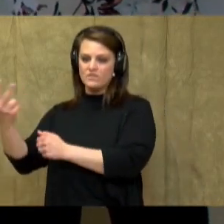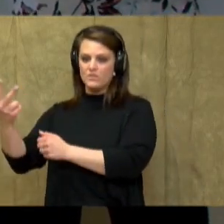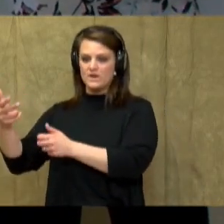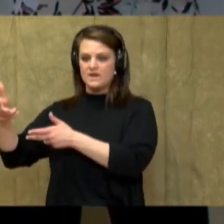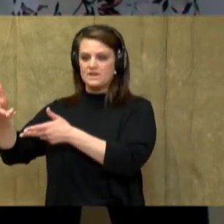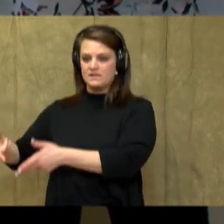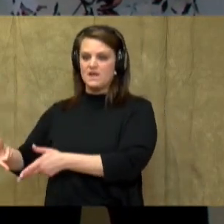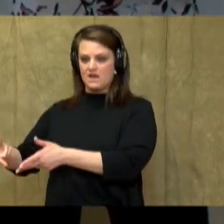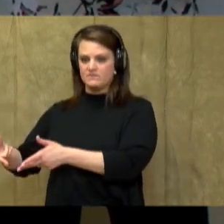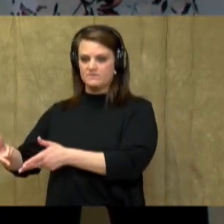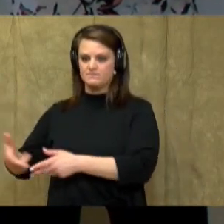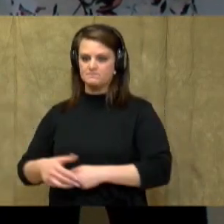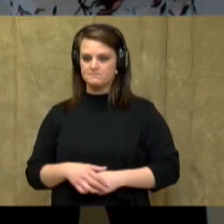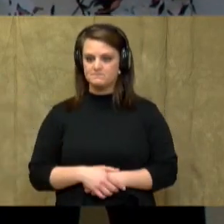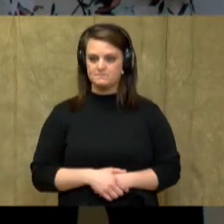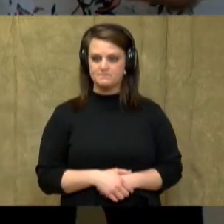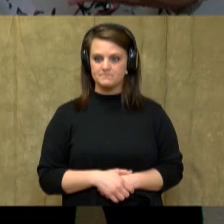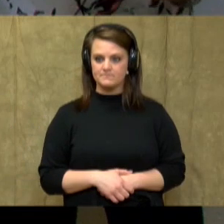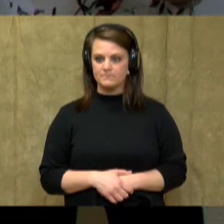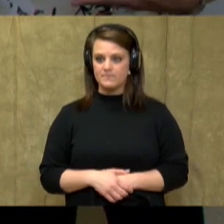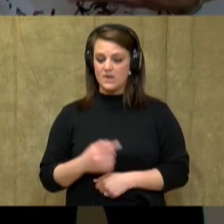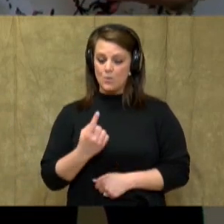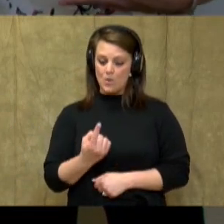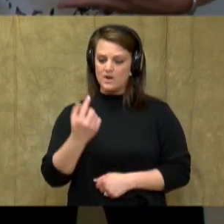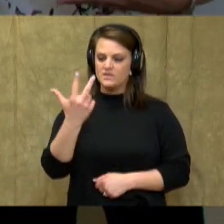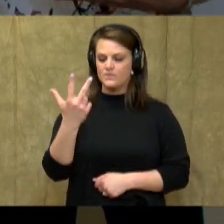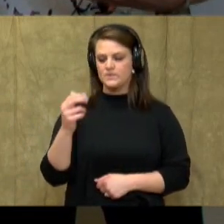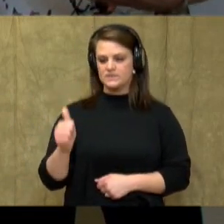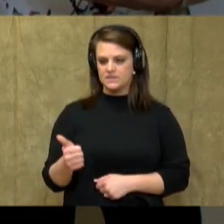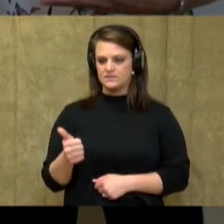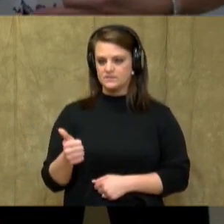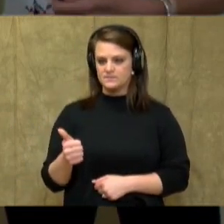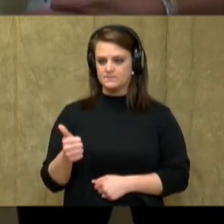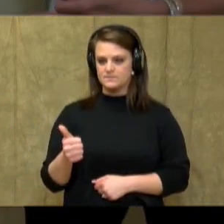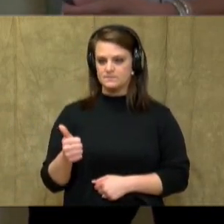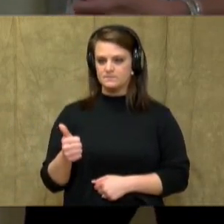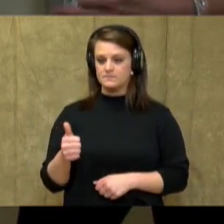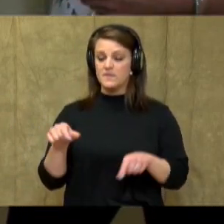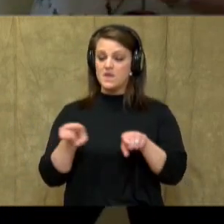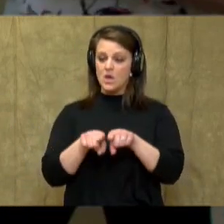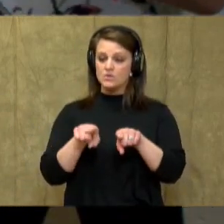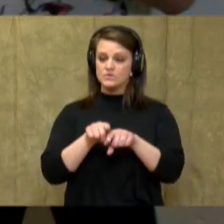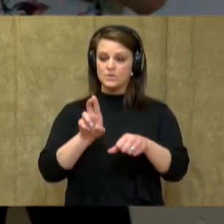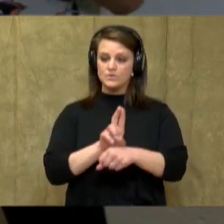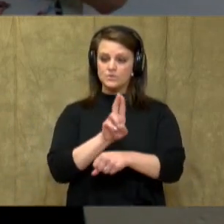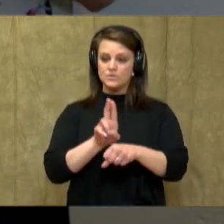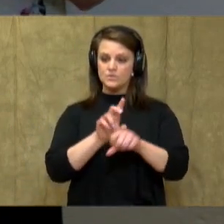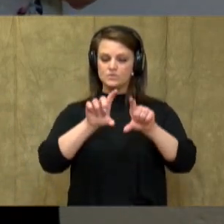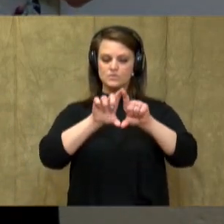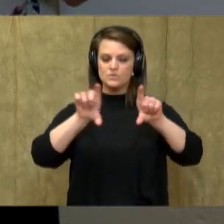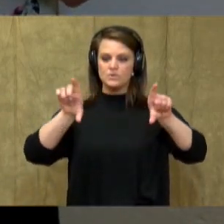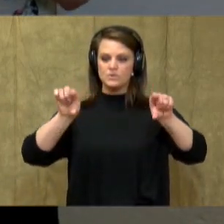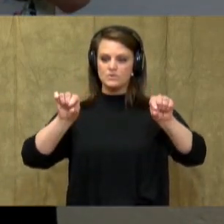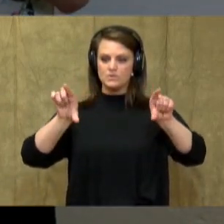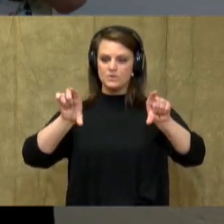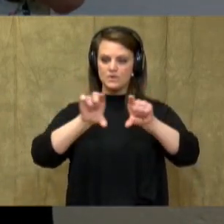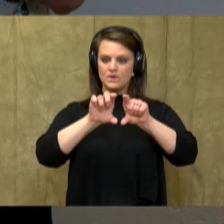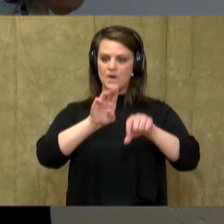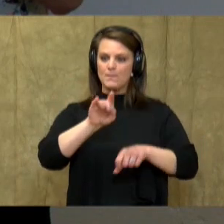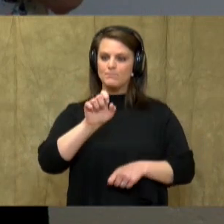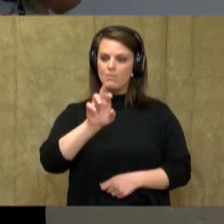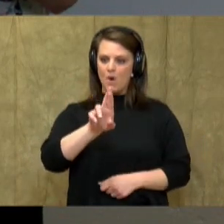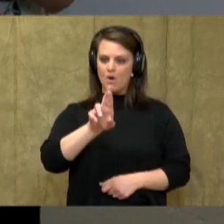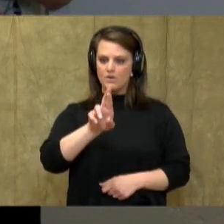the 10 parts left over, 1 3/10. We can also use bars. This bar